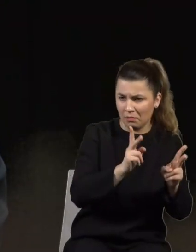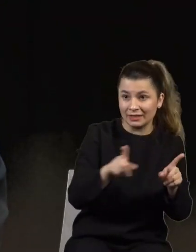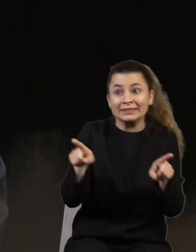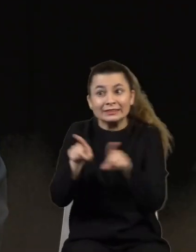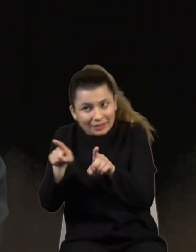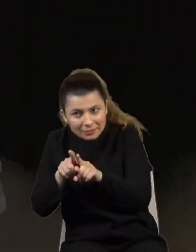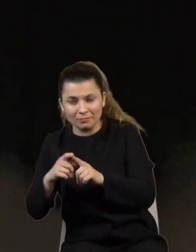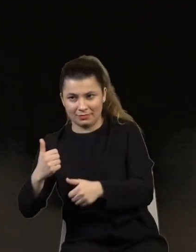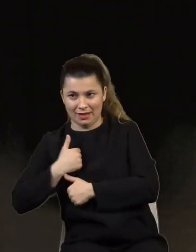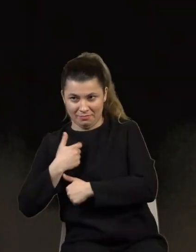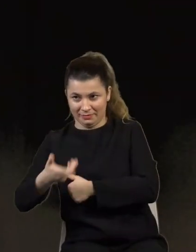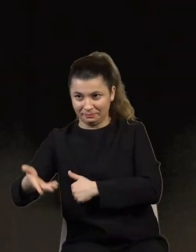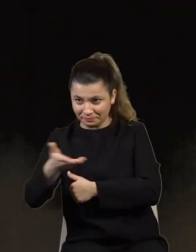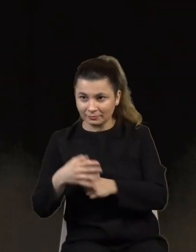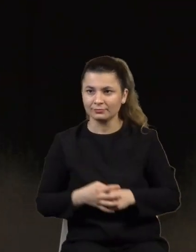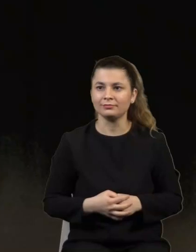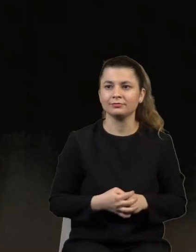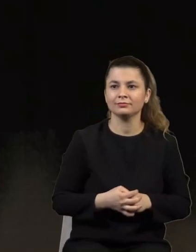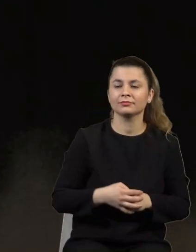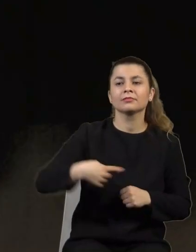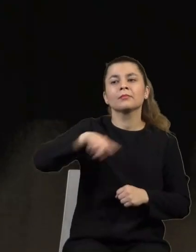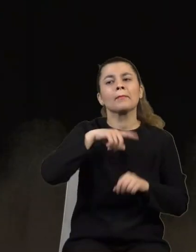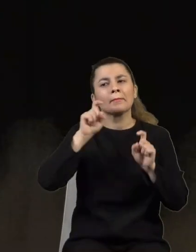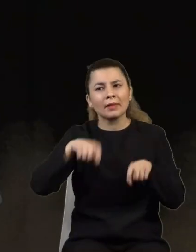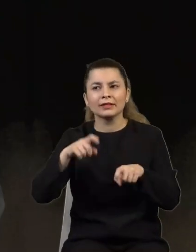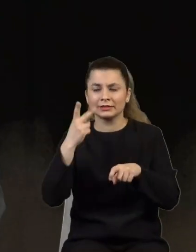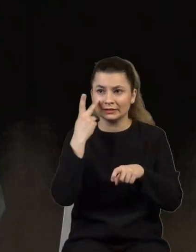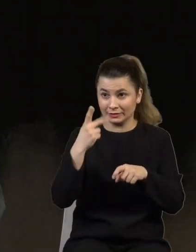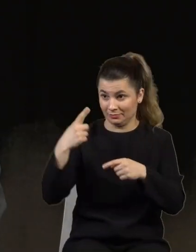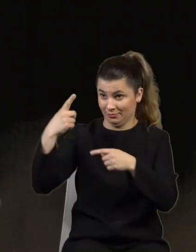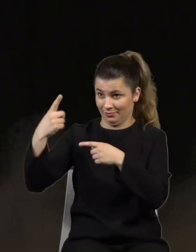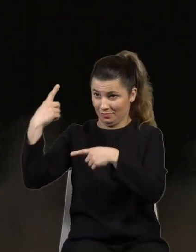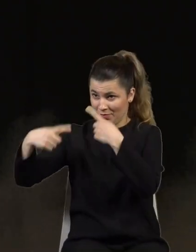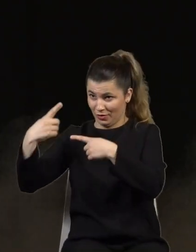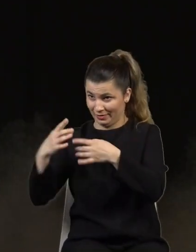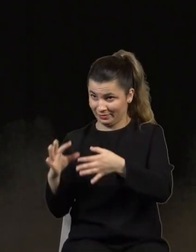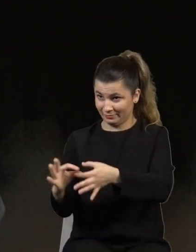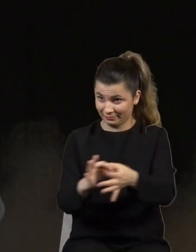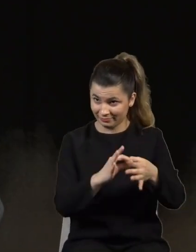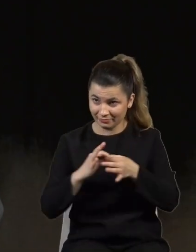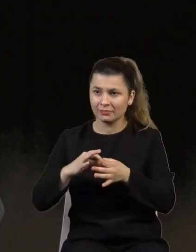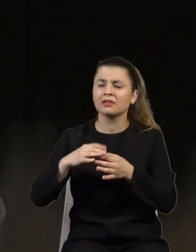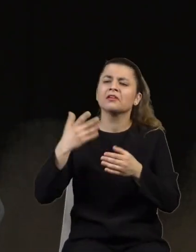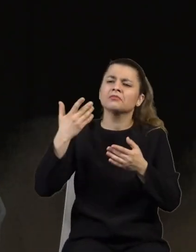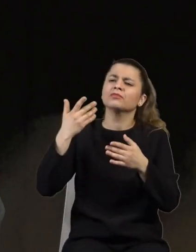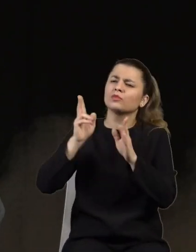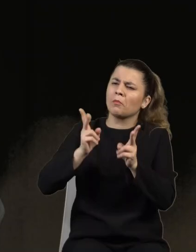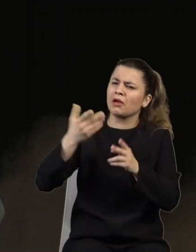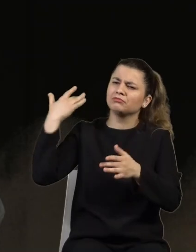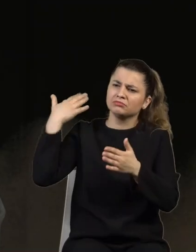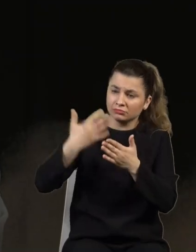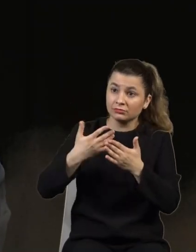traditional cohesion policy into to include the needs of within it the needs